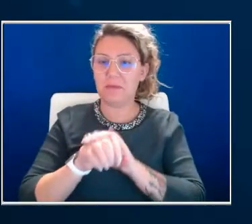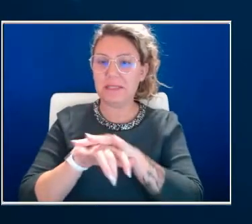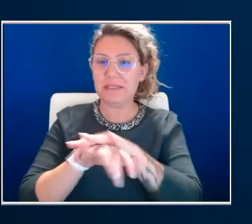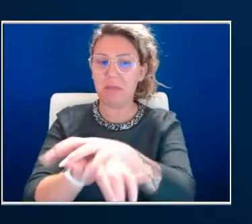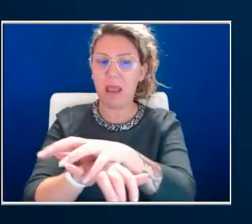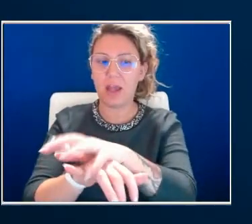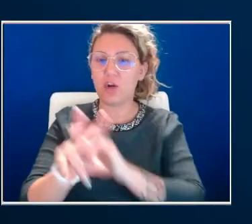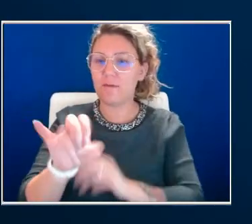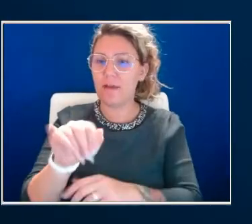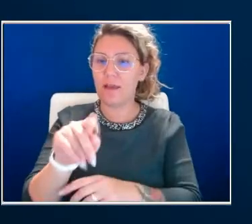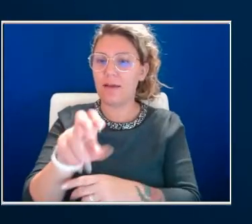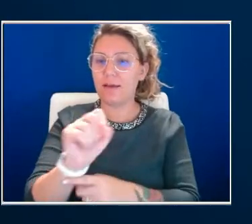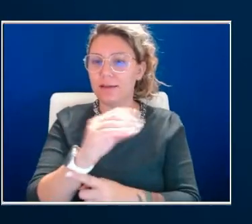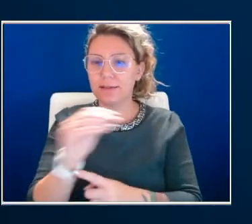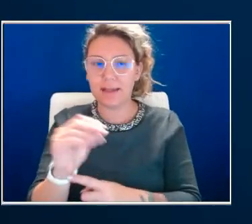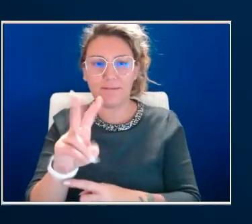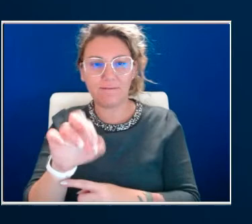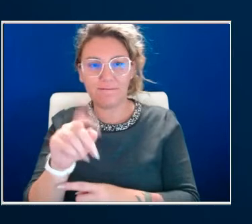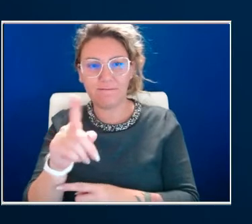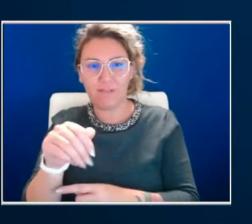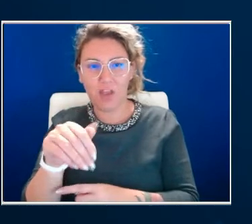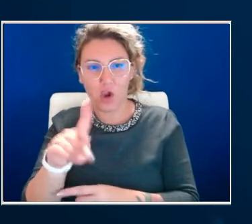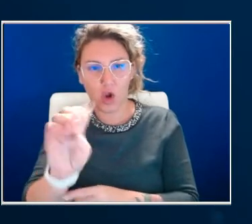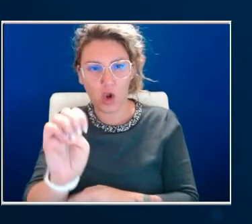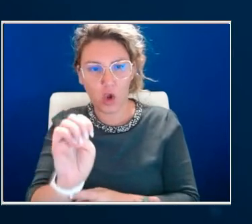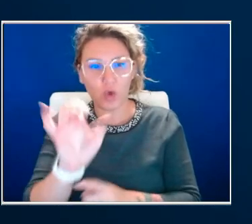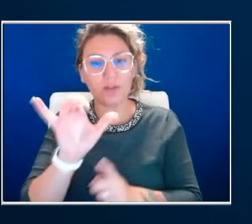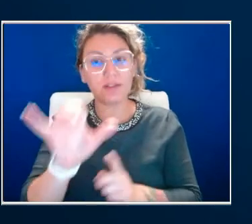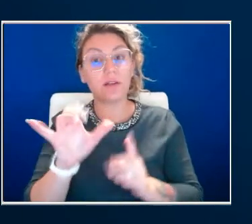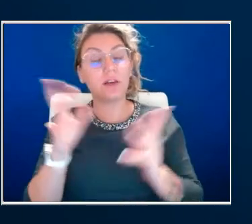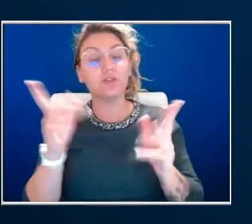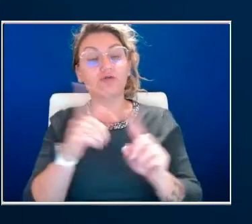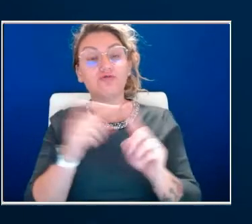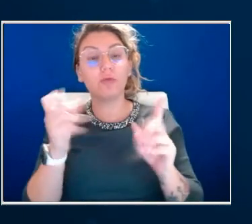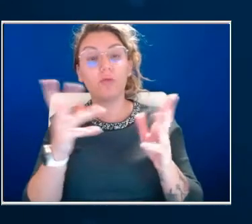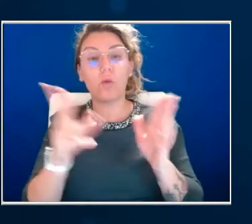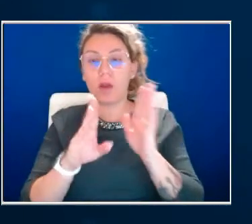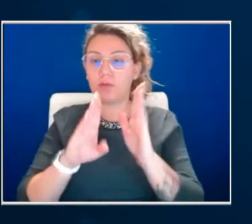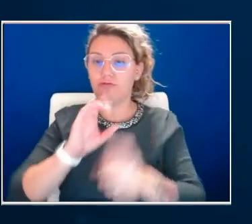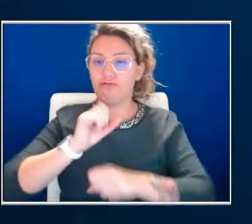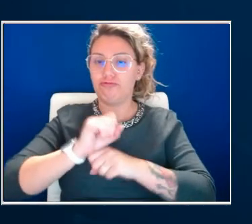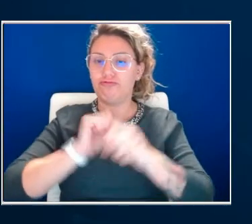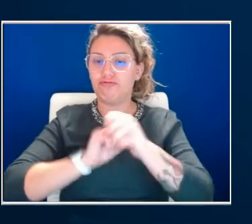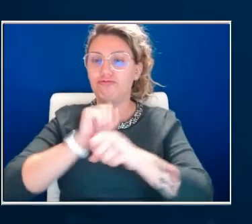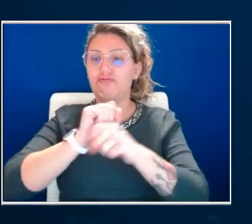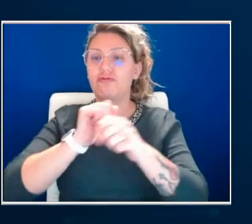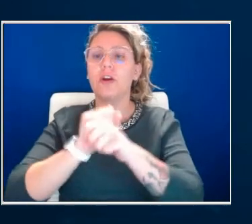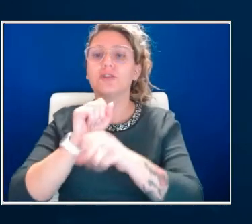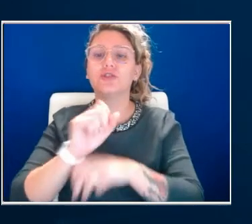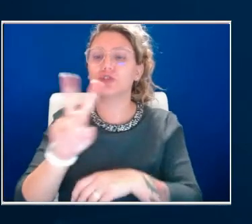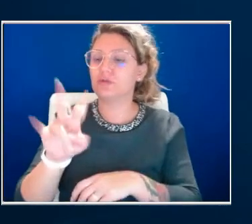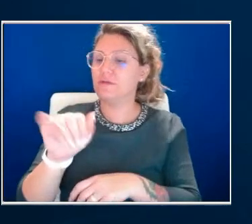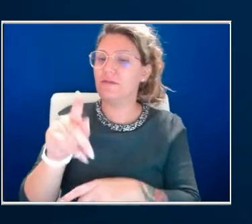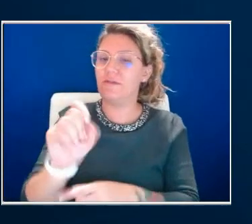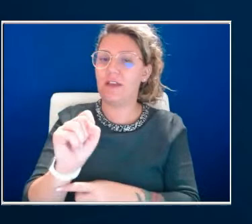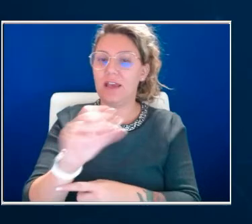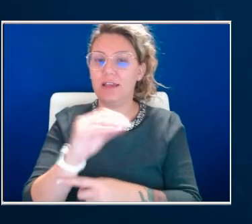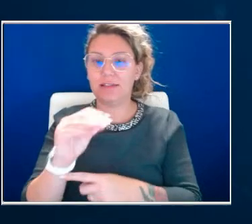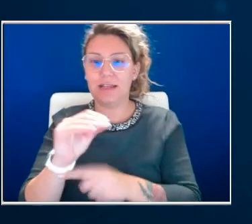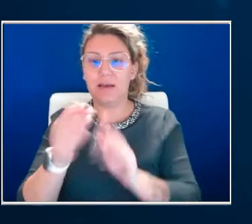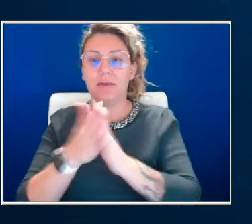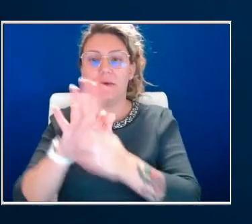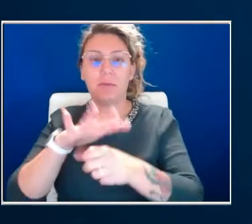veins. And this is due to an issue with the structure of the veins, them becoming incompetent and becoming pressurized. And veins